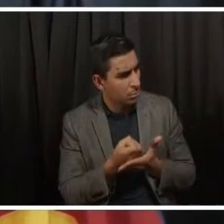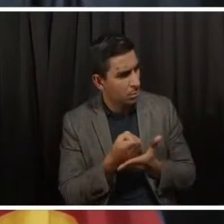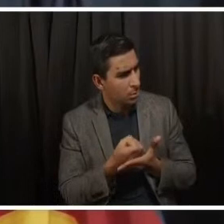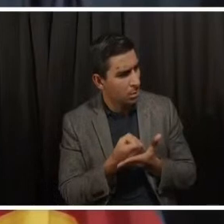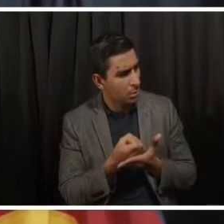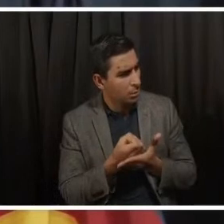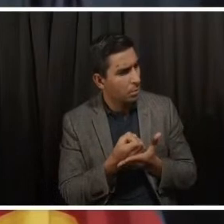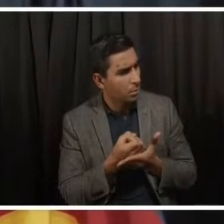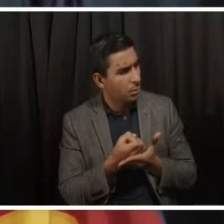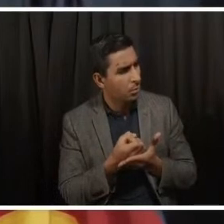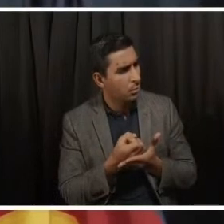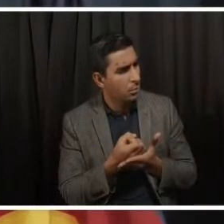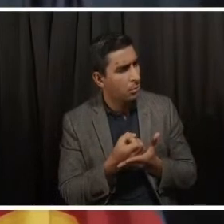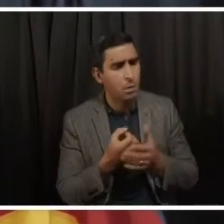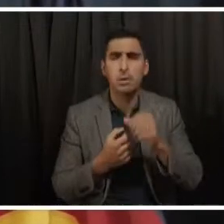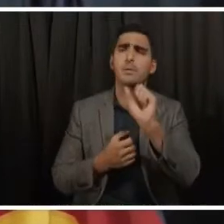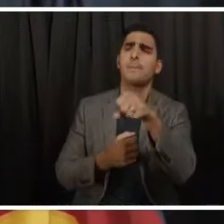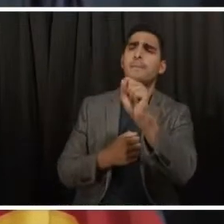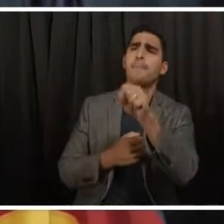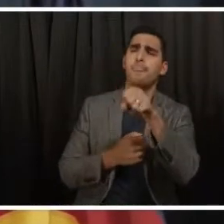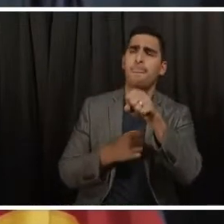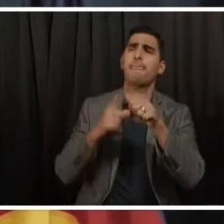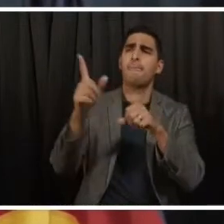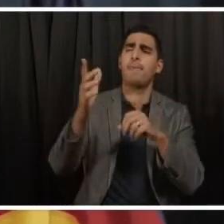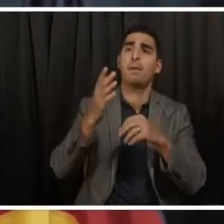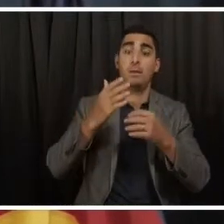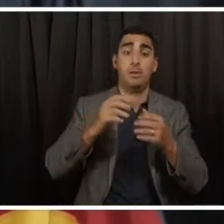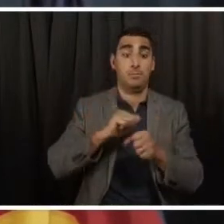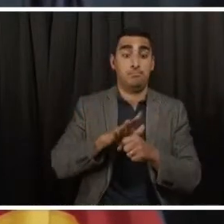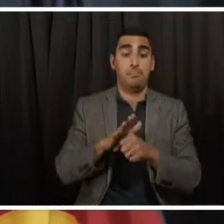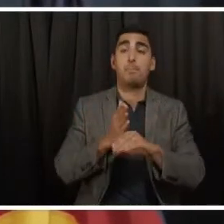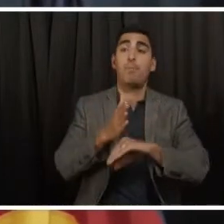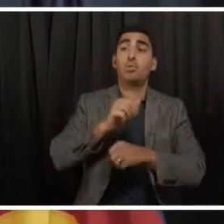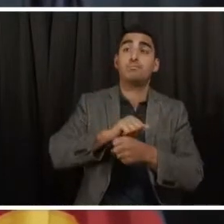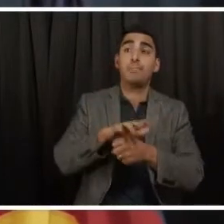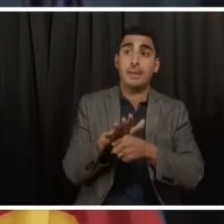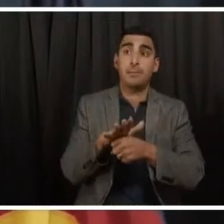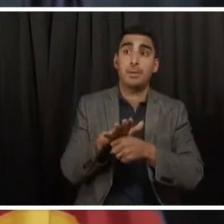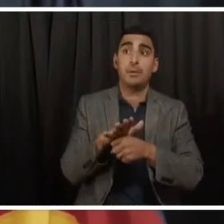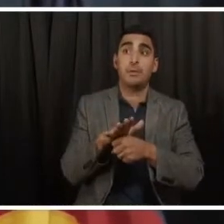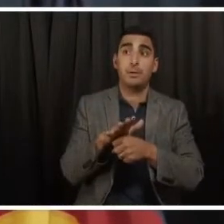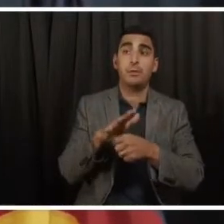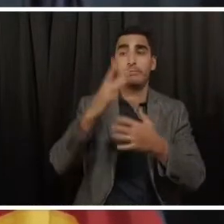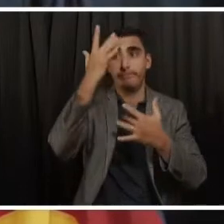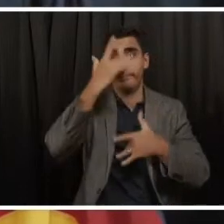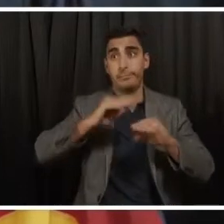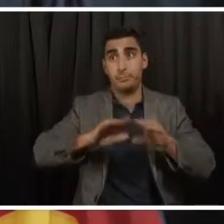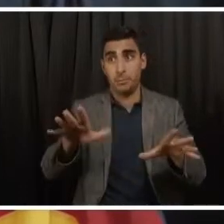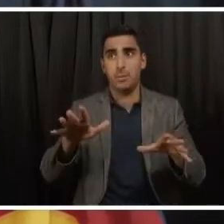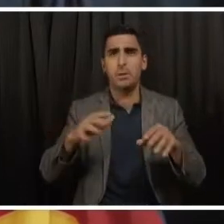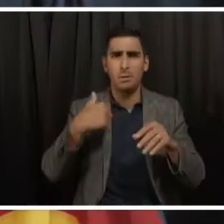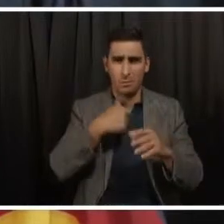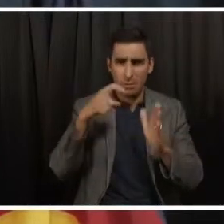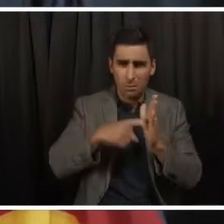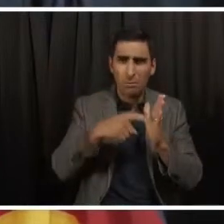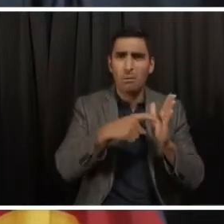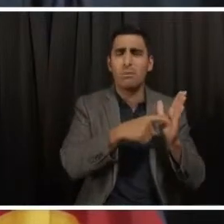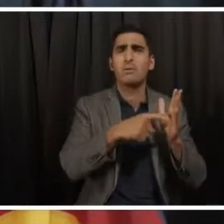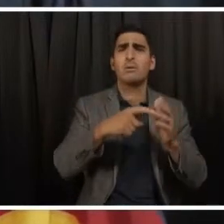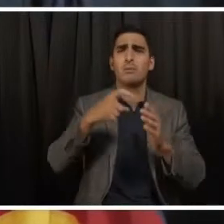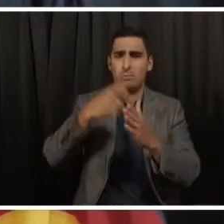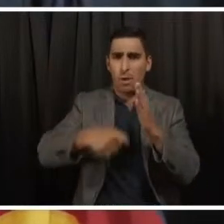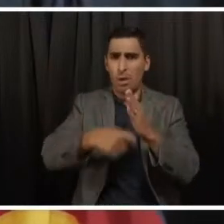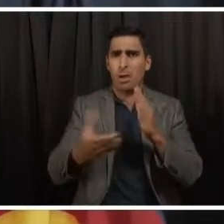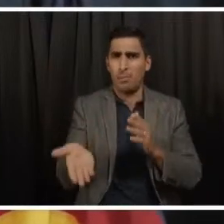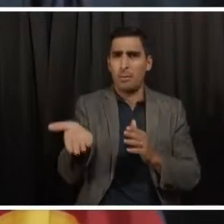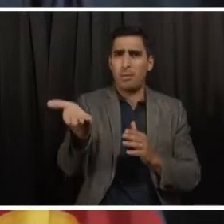Vinny, yes, sir. Yes, sir. The post-pandemic economy, we're seeing prices take off, inflation take